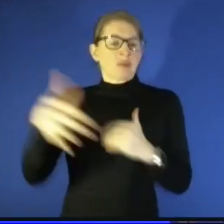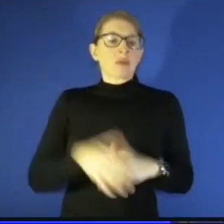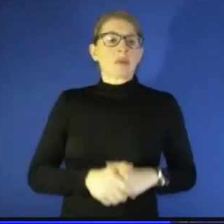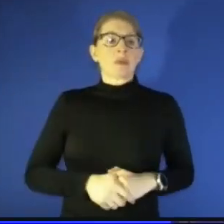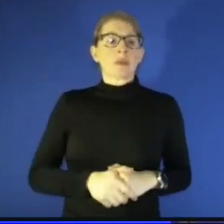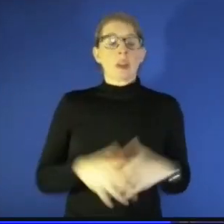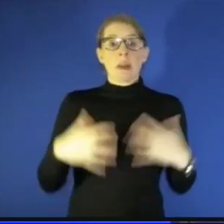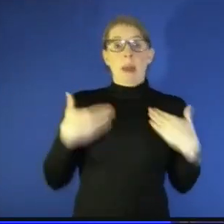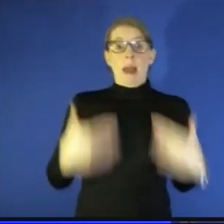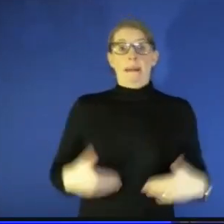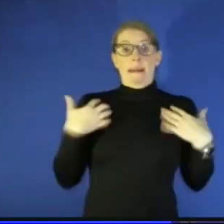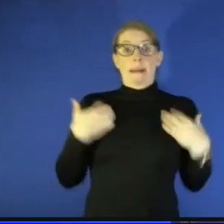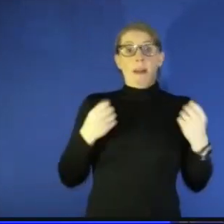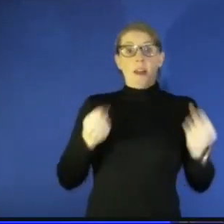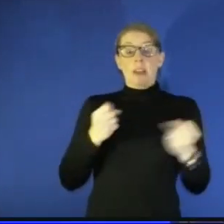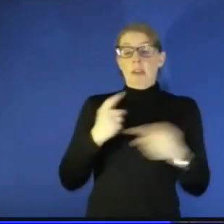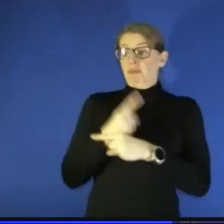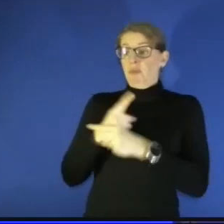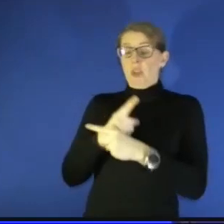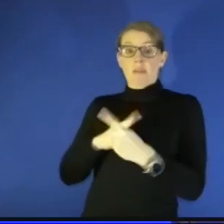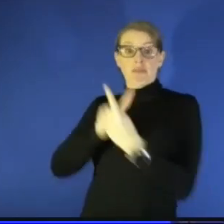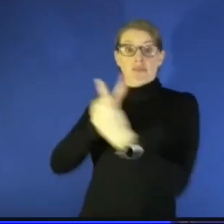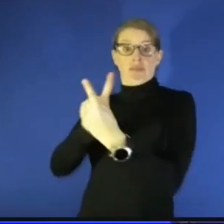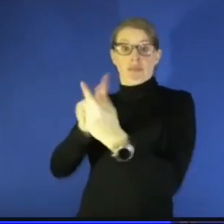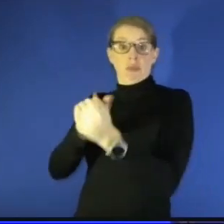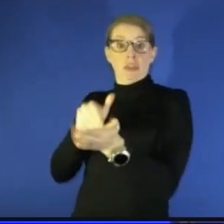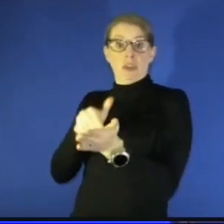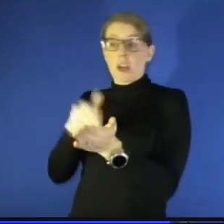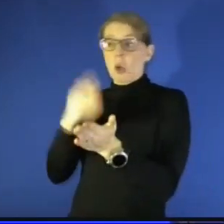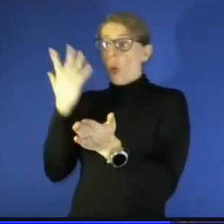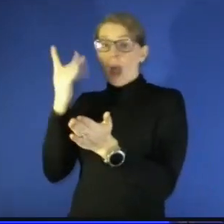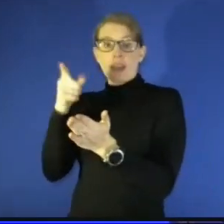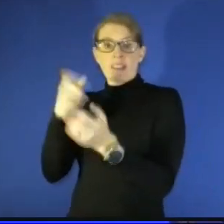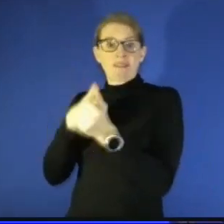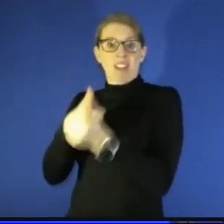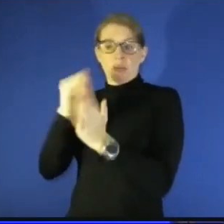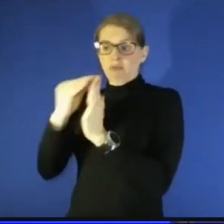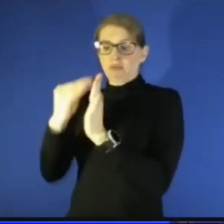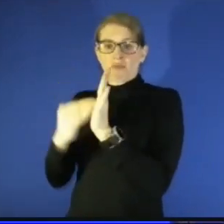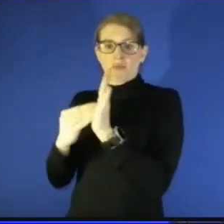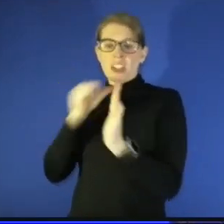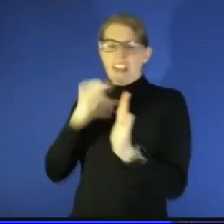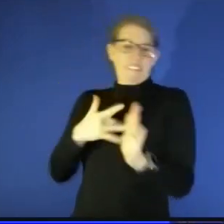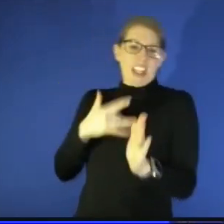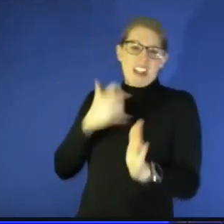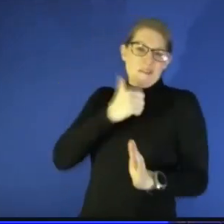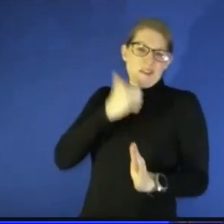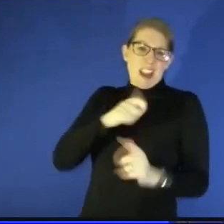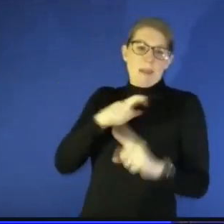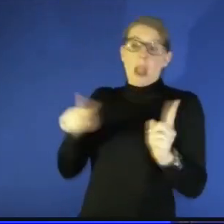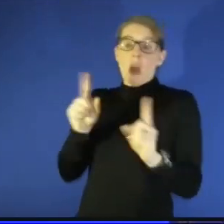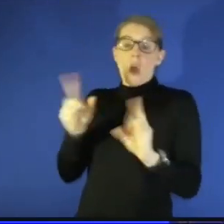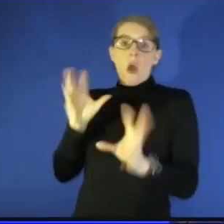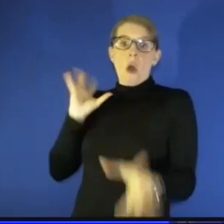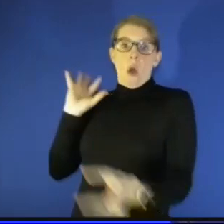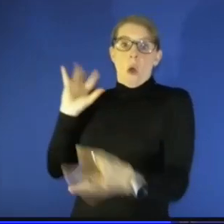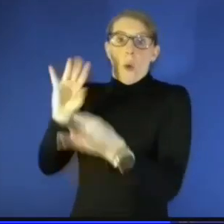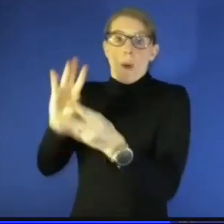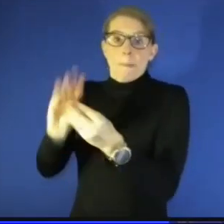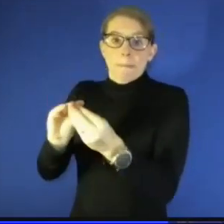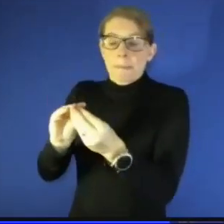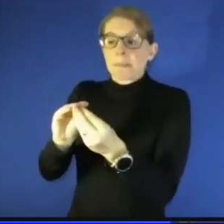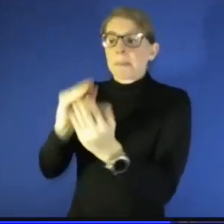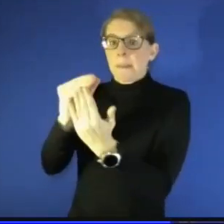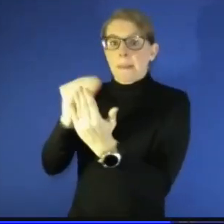regular follow-ups with your doctor, so they're keeping track of these conditions that you cannot feel on a day-to-day basis, but over a lifetime will add up to important